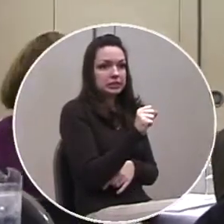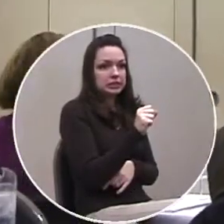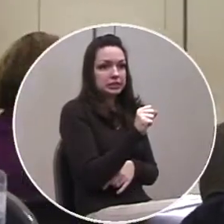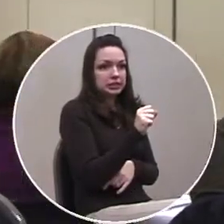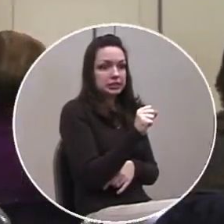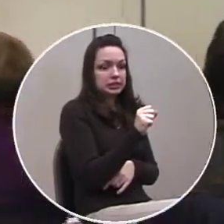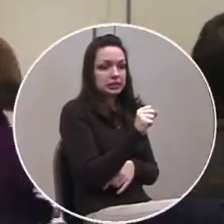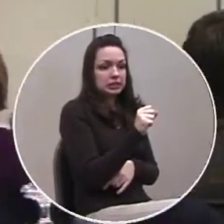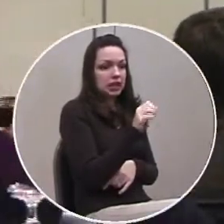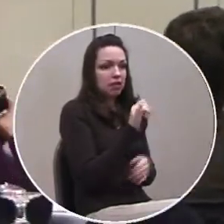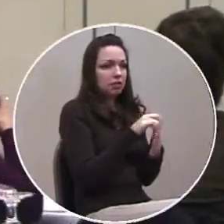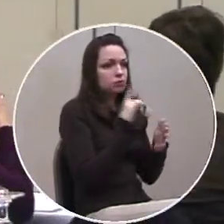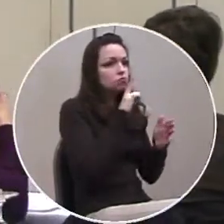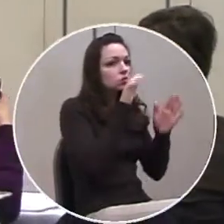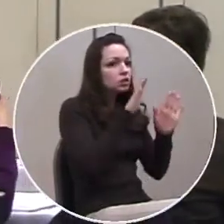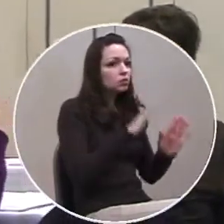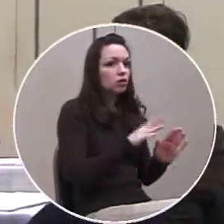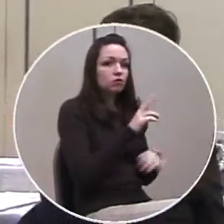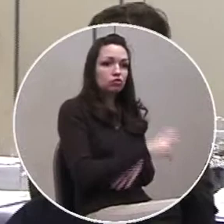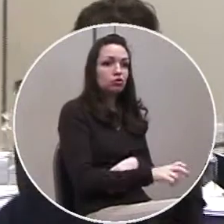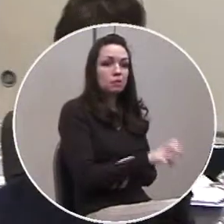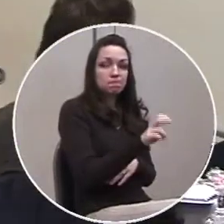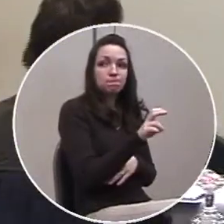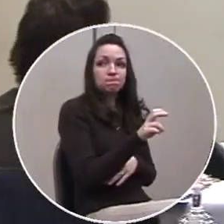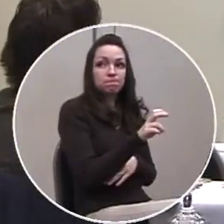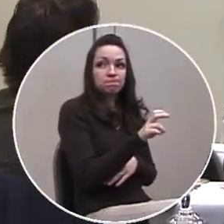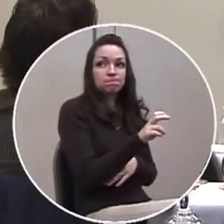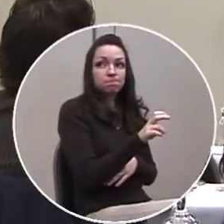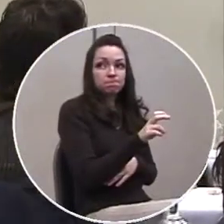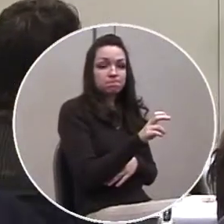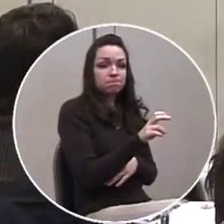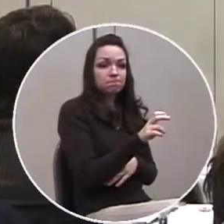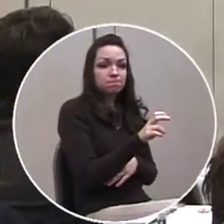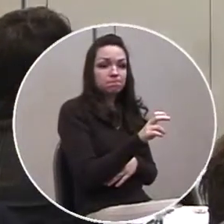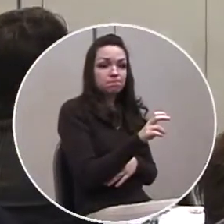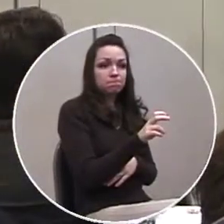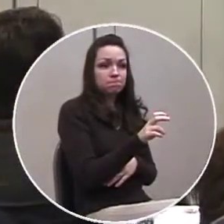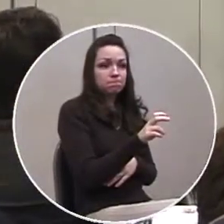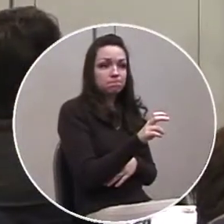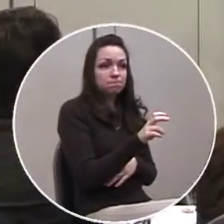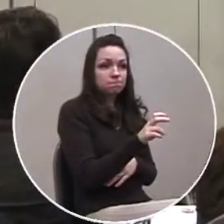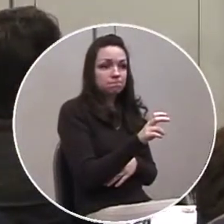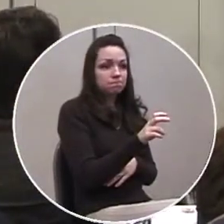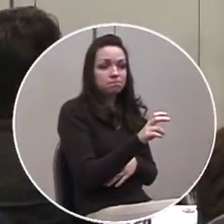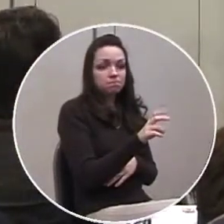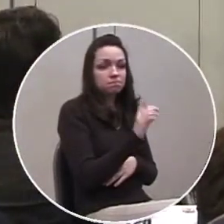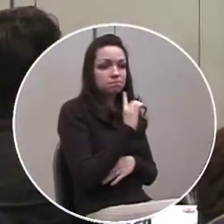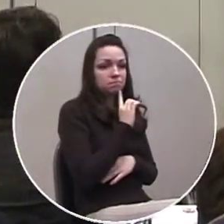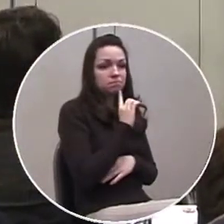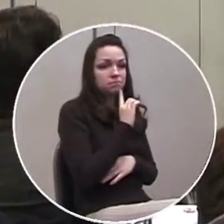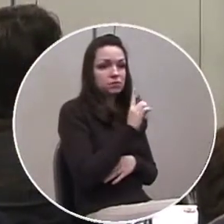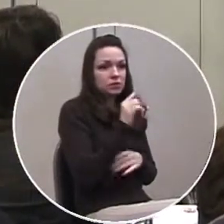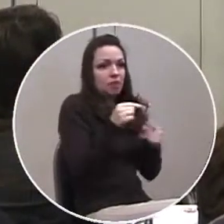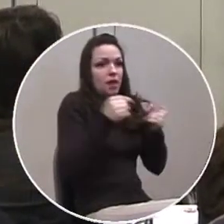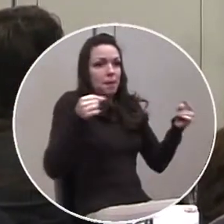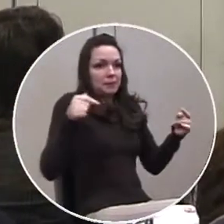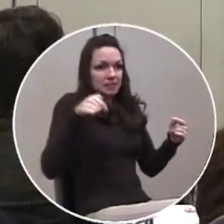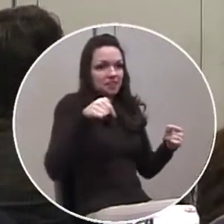And it was a great trip. It was just absolutely the opposite of